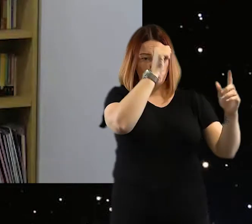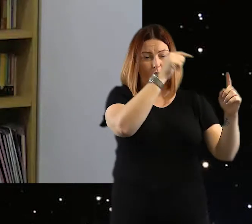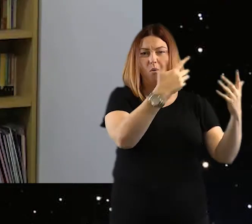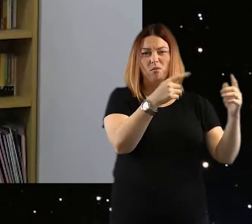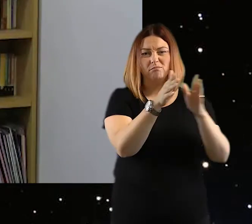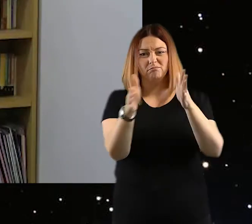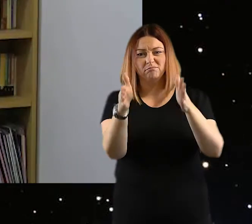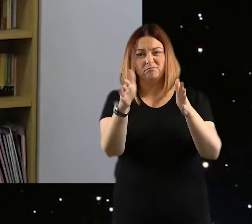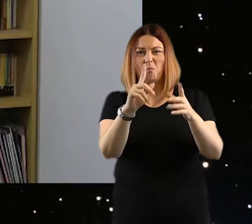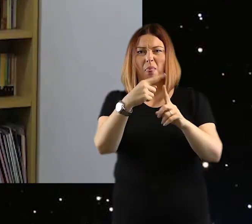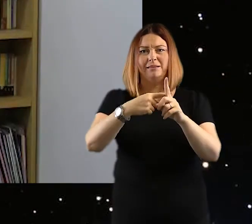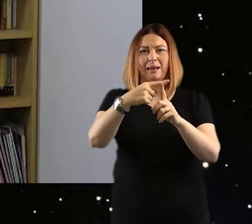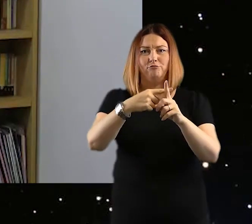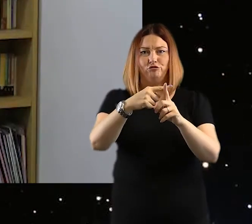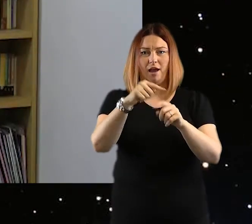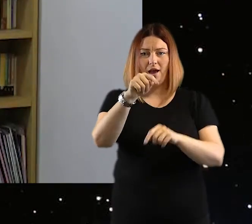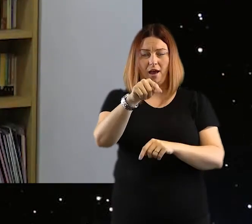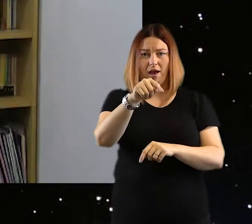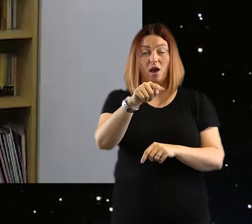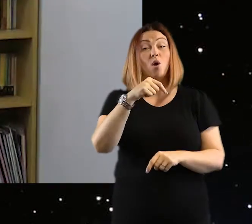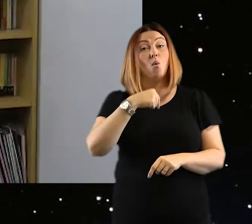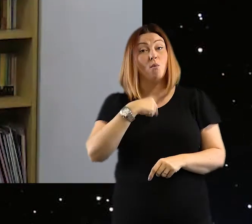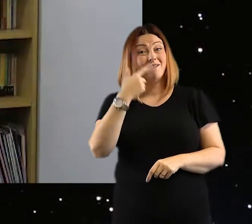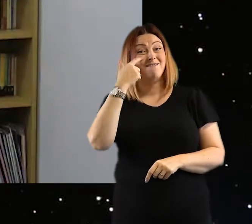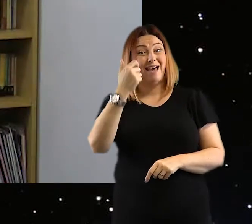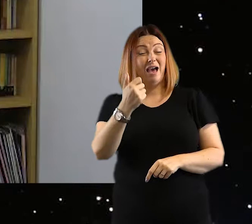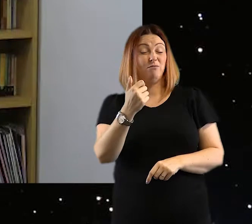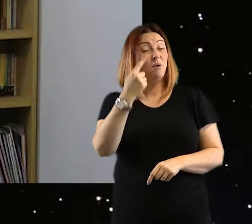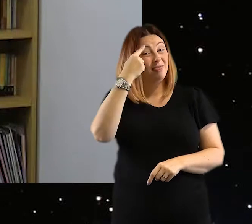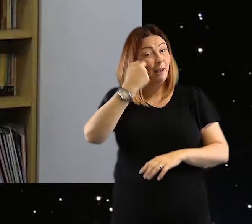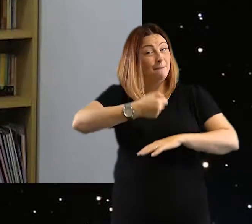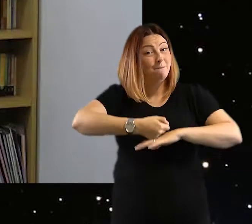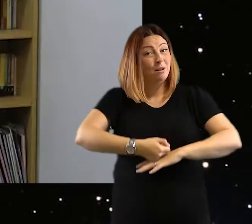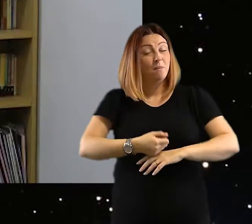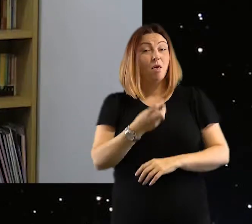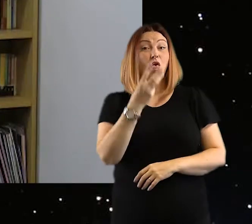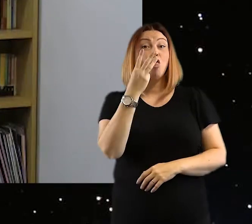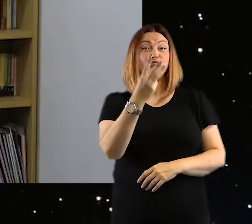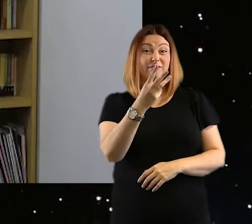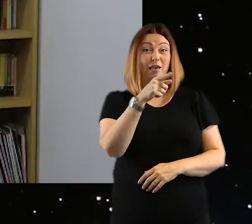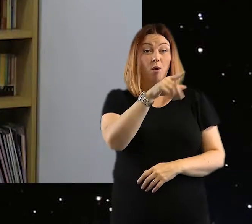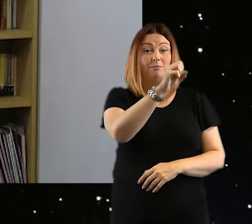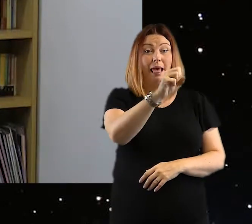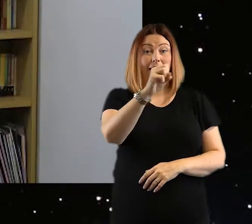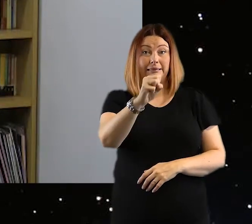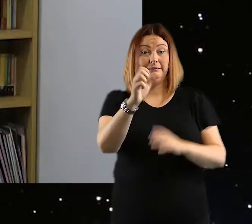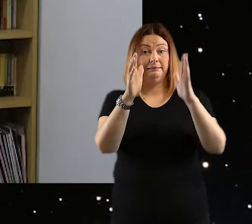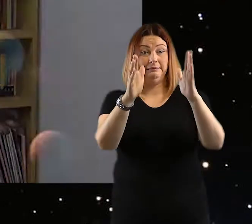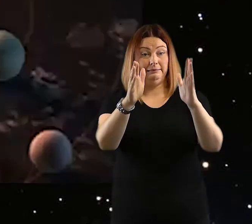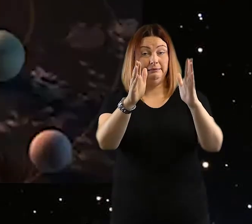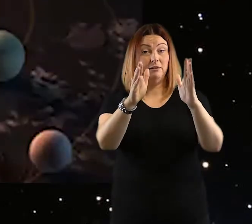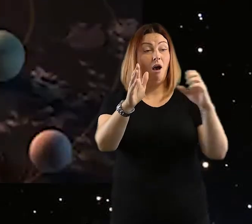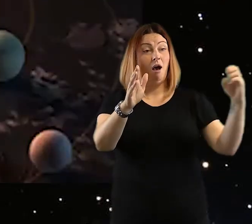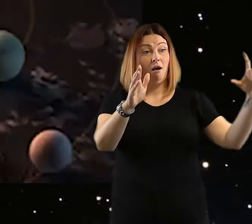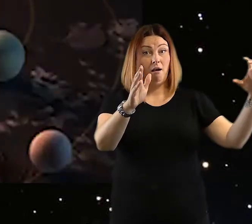planet's surface, gives you a handle on the surface temperature. And so what we find is that at least 3